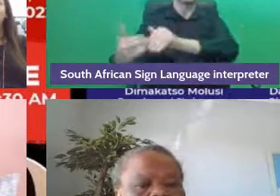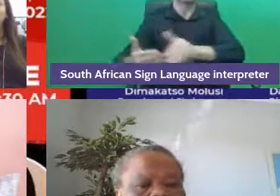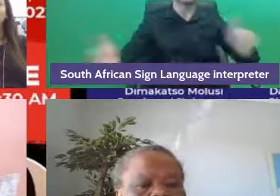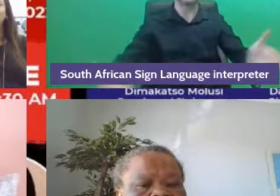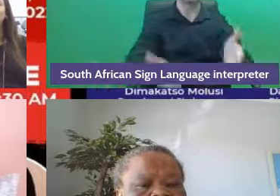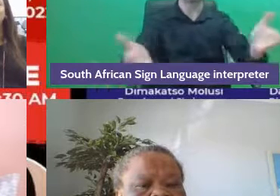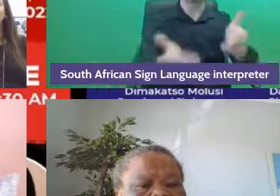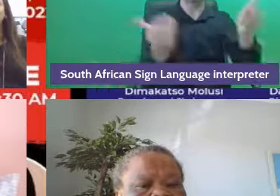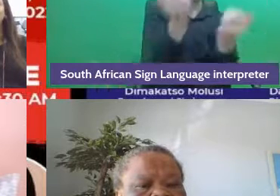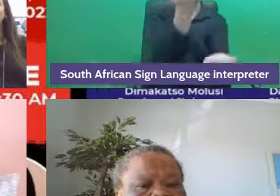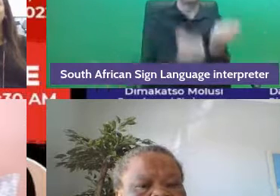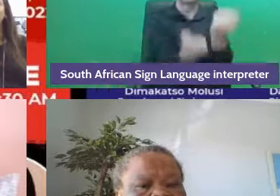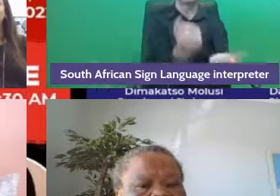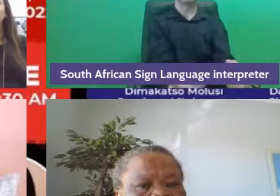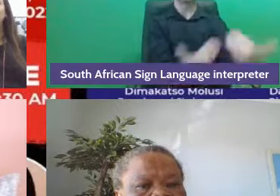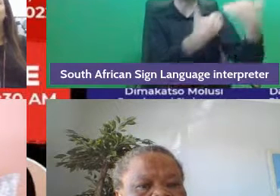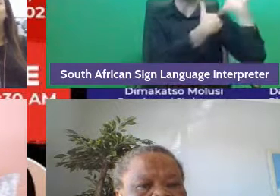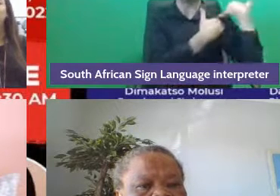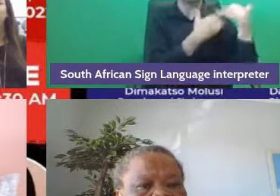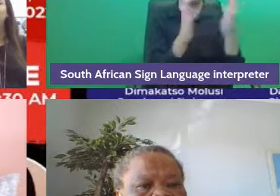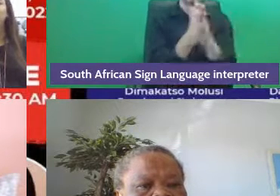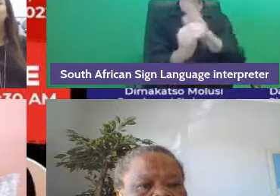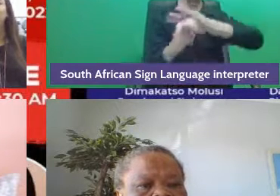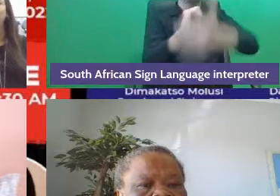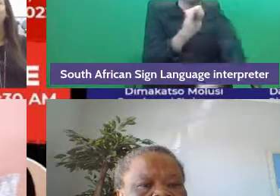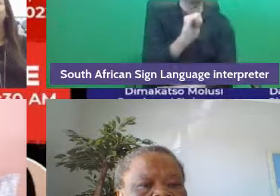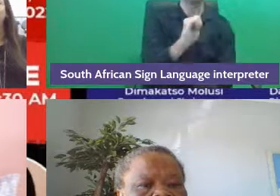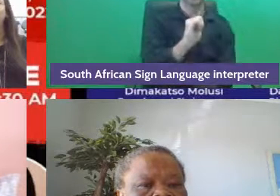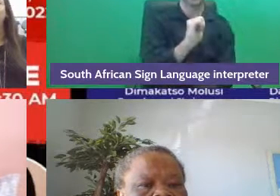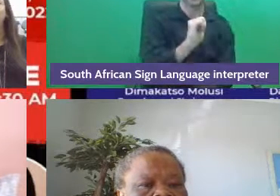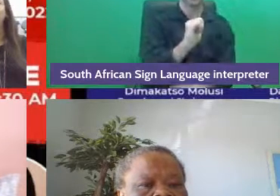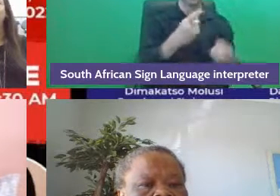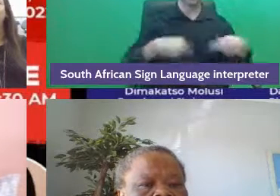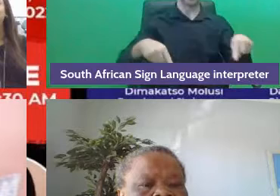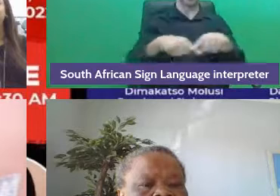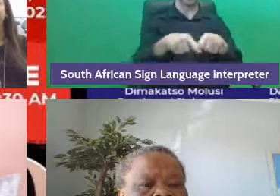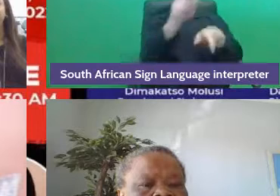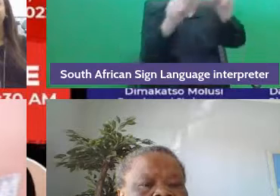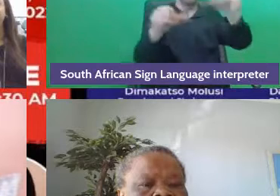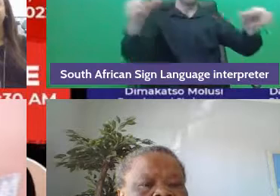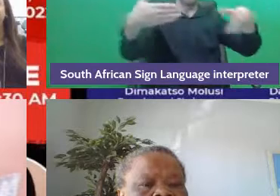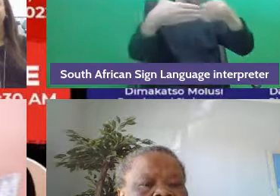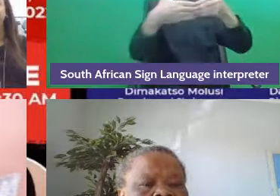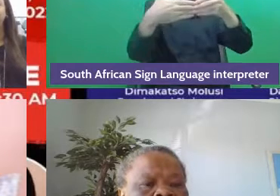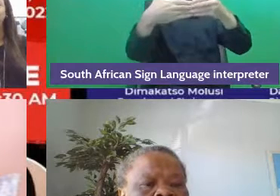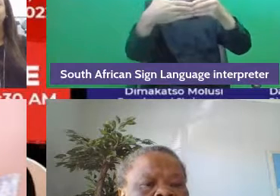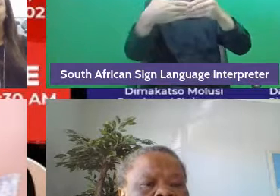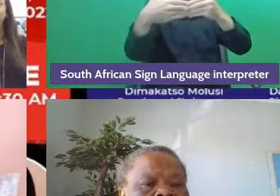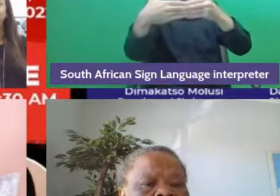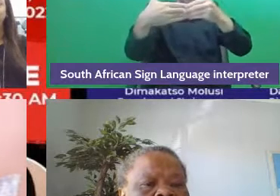safety, and protection. So in our esteemed panelists, I told you that we have a very